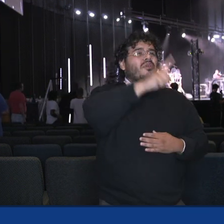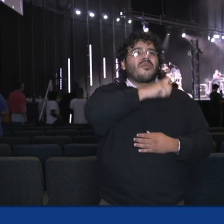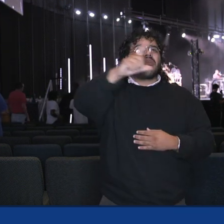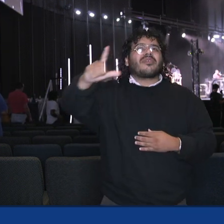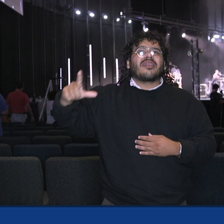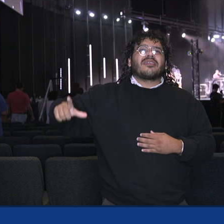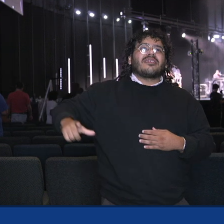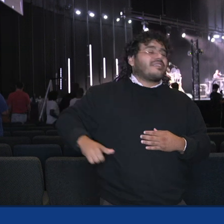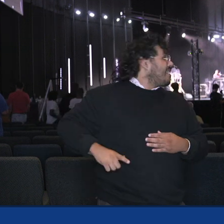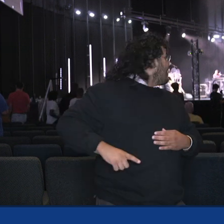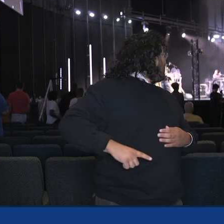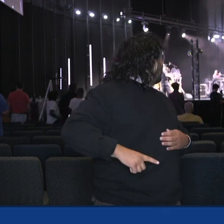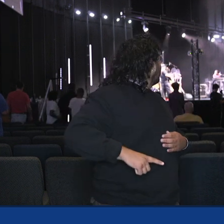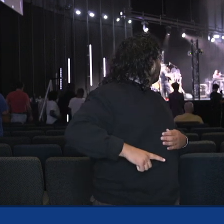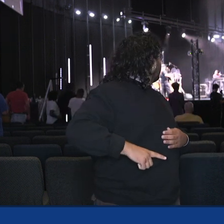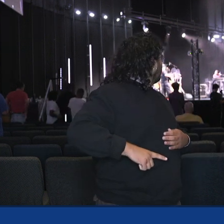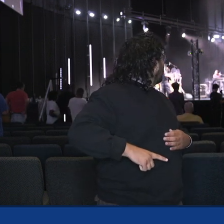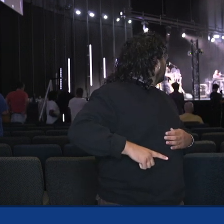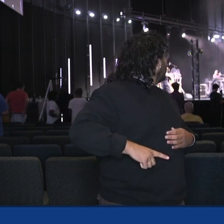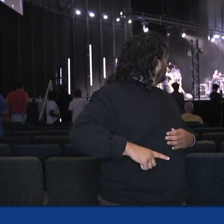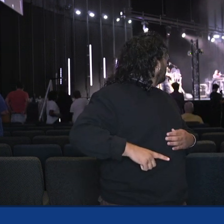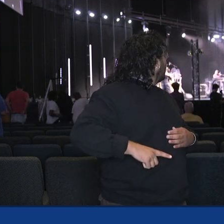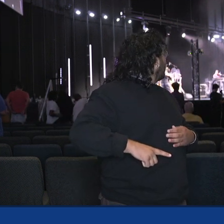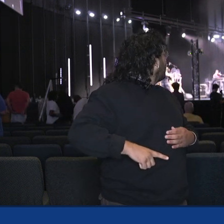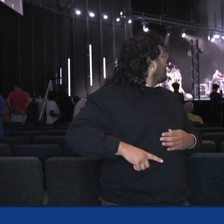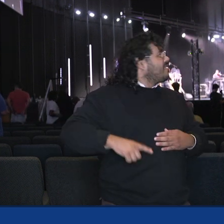Lord, you can have your way in me.